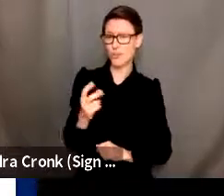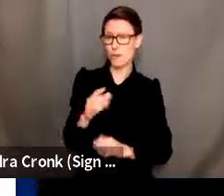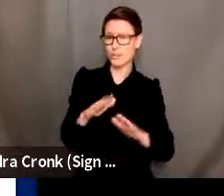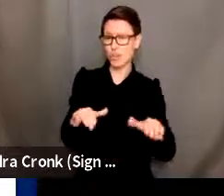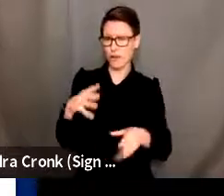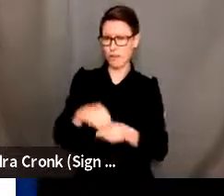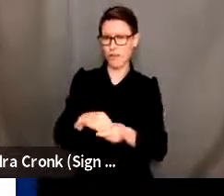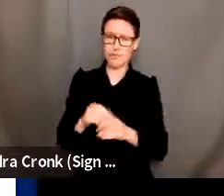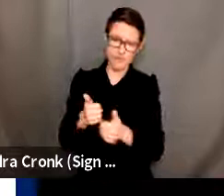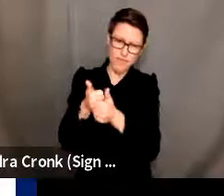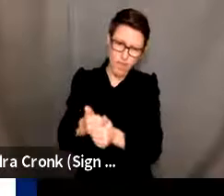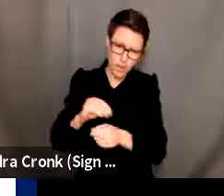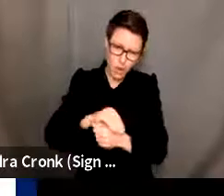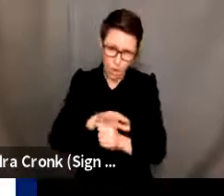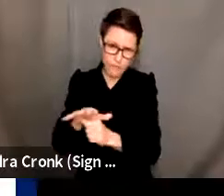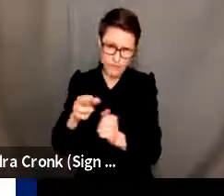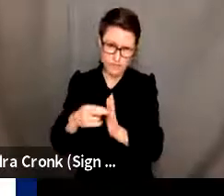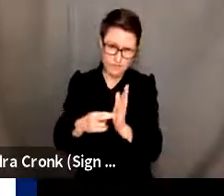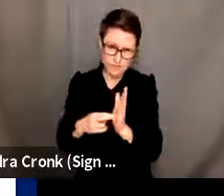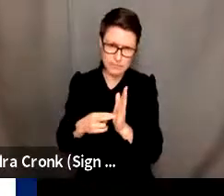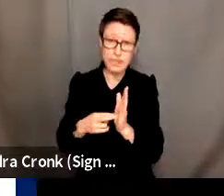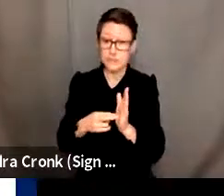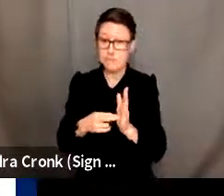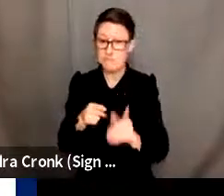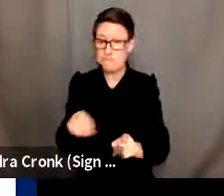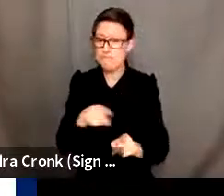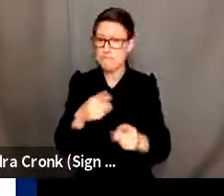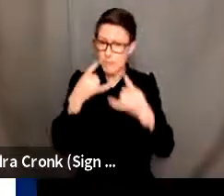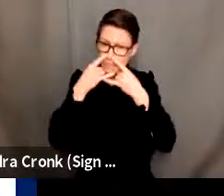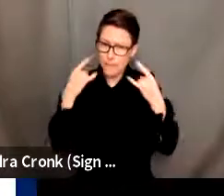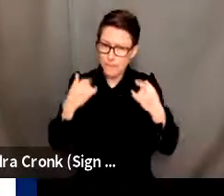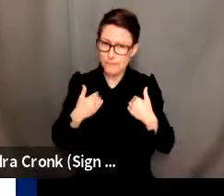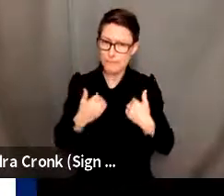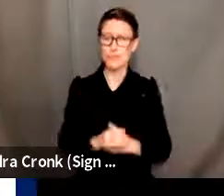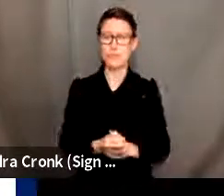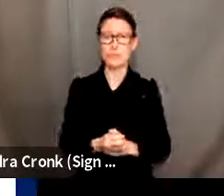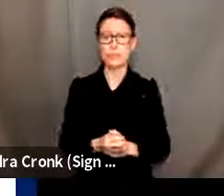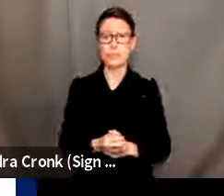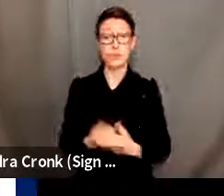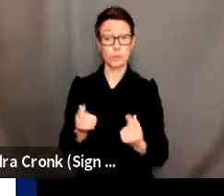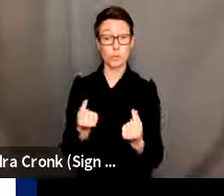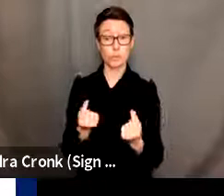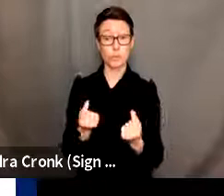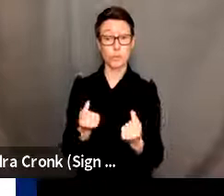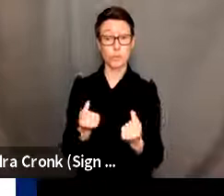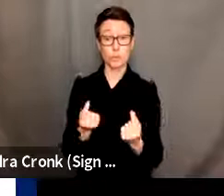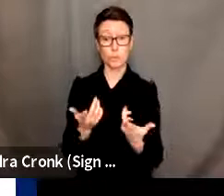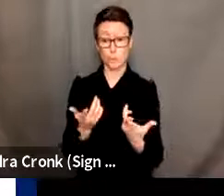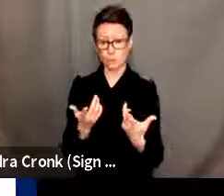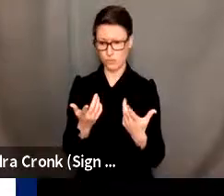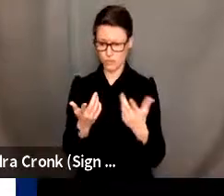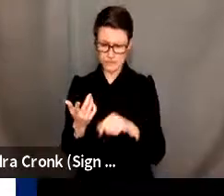They are masked. And what we do is we have programs set up that assess where they're at